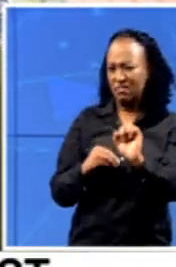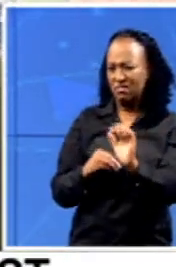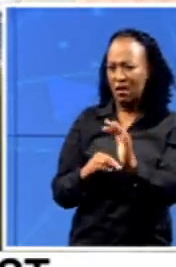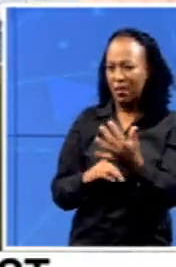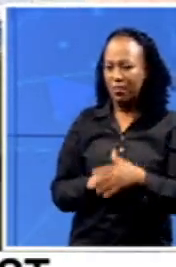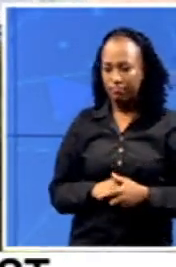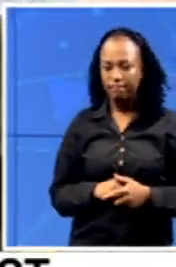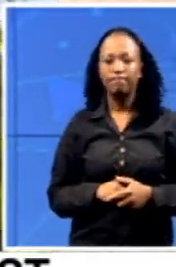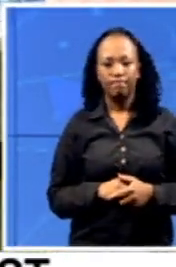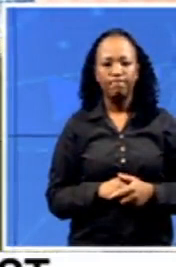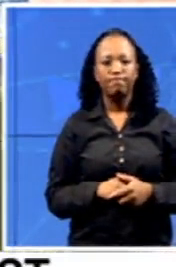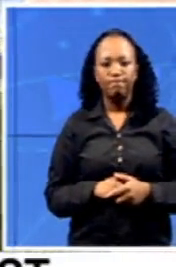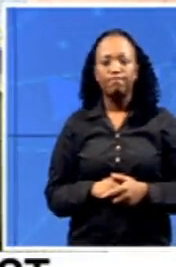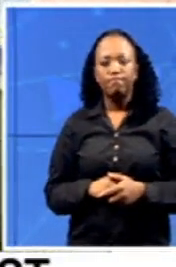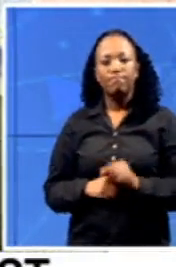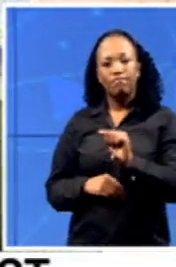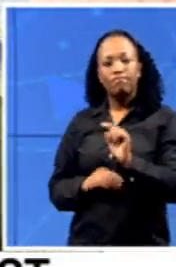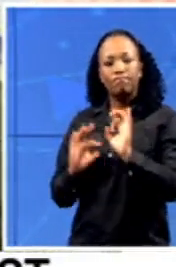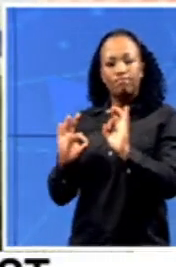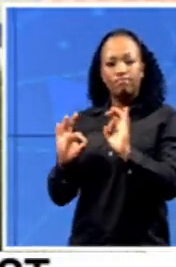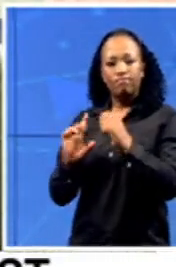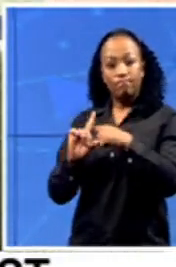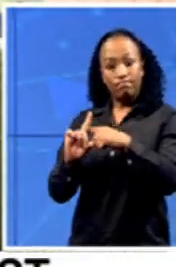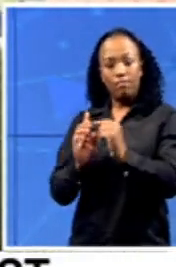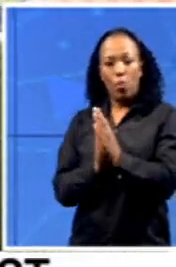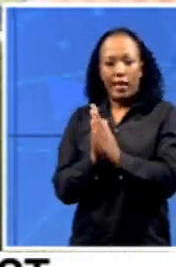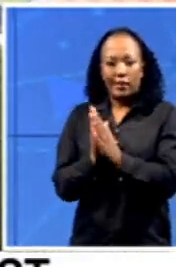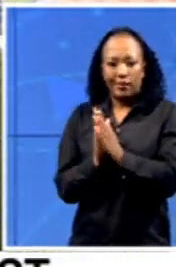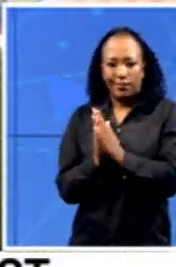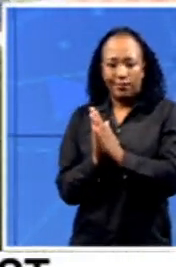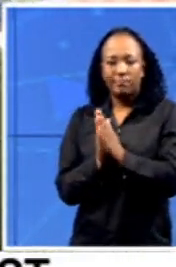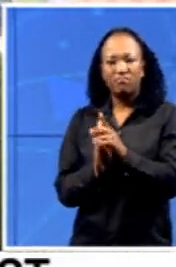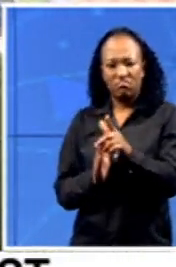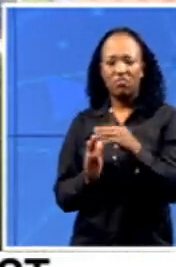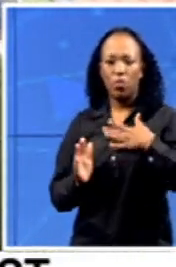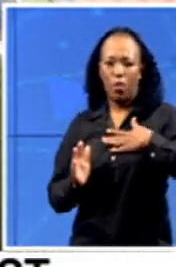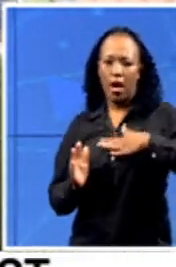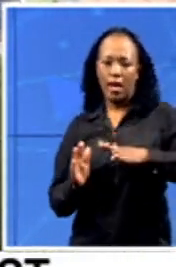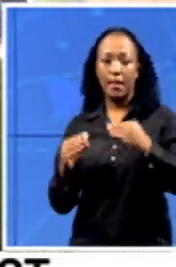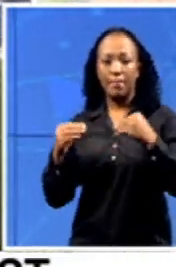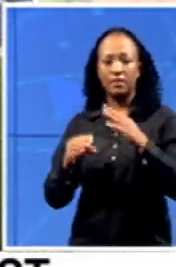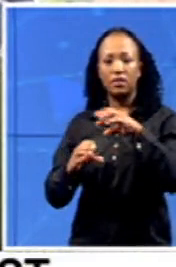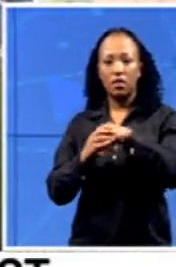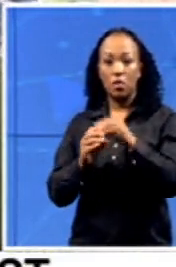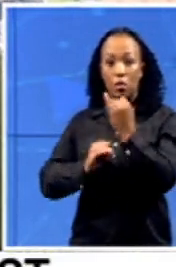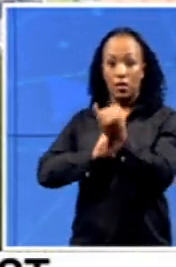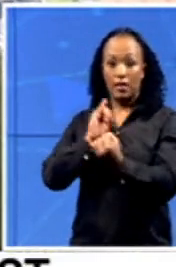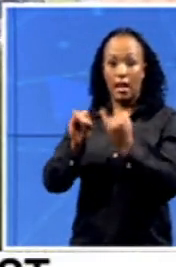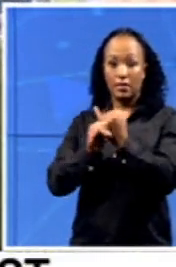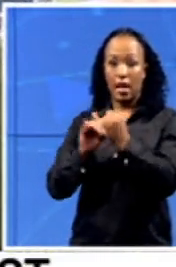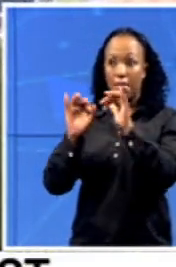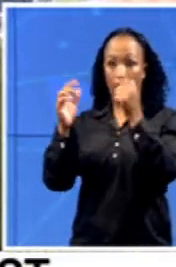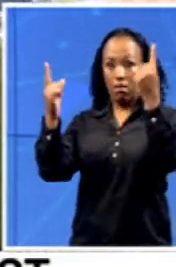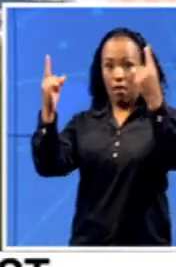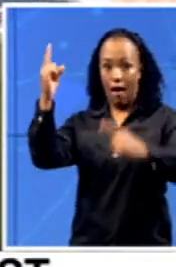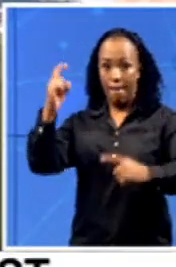No, absolutely. That is it's something that we're really looking forward to. It's a big part of our business. Seeing international tourists is very